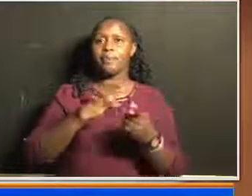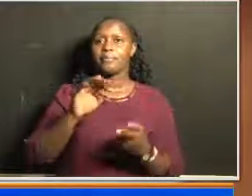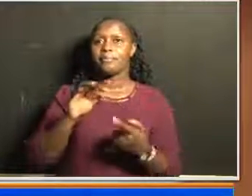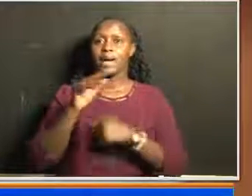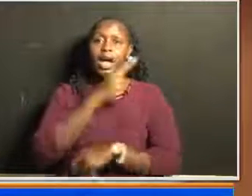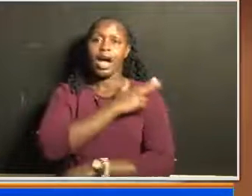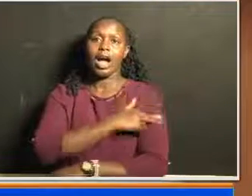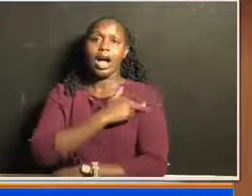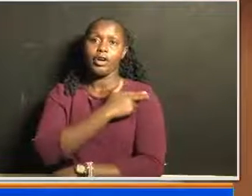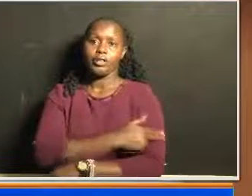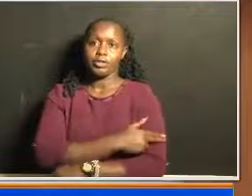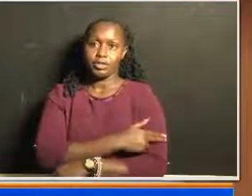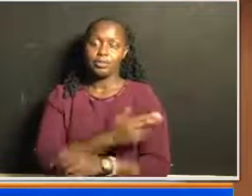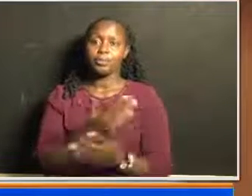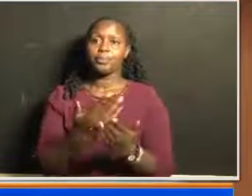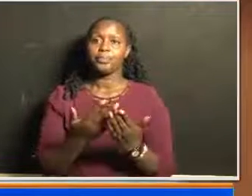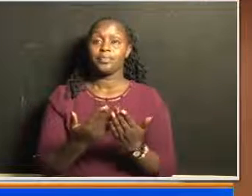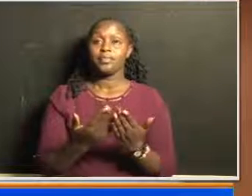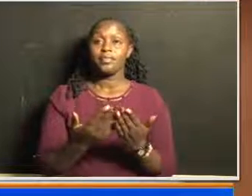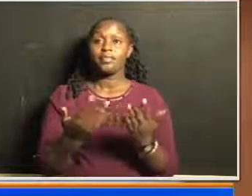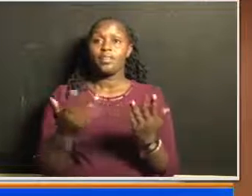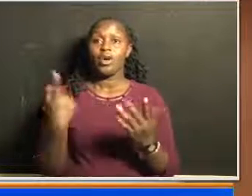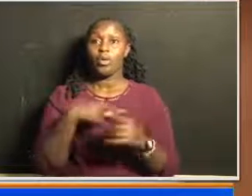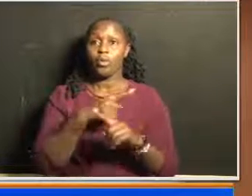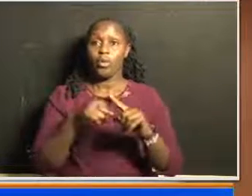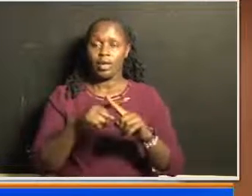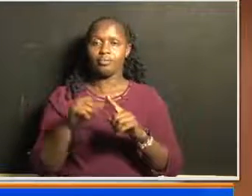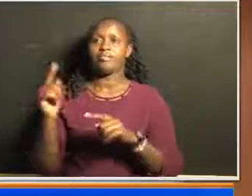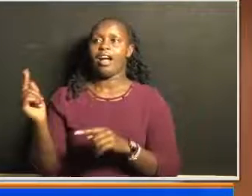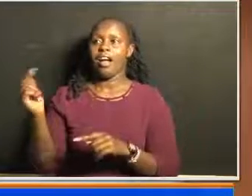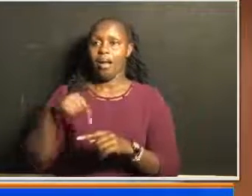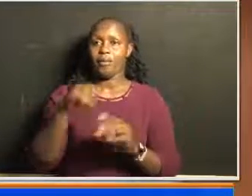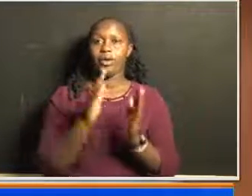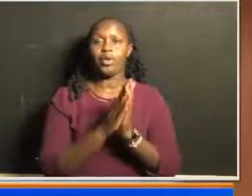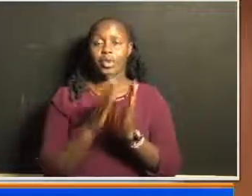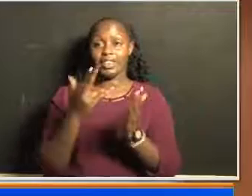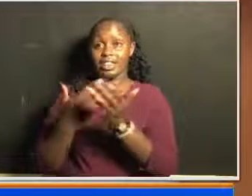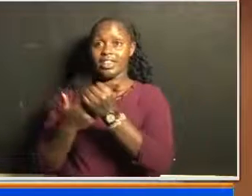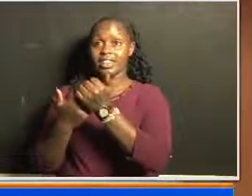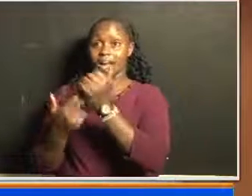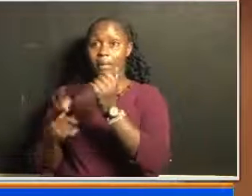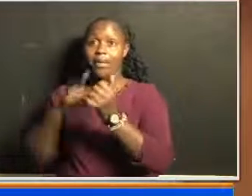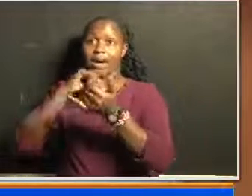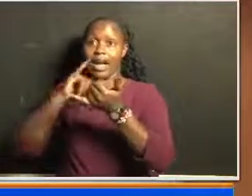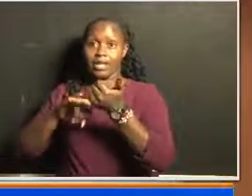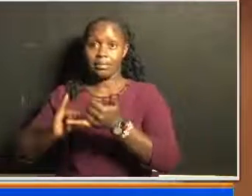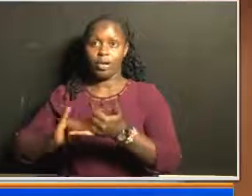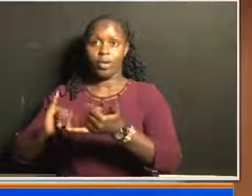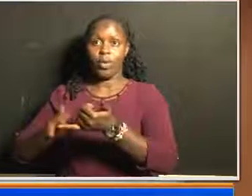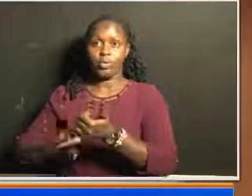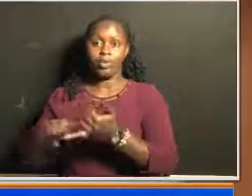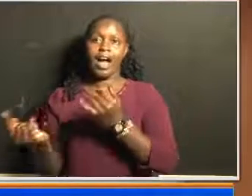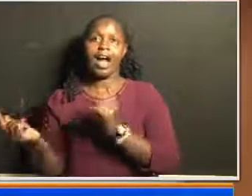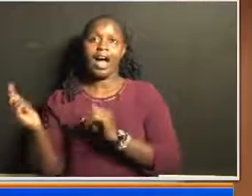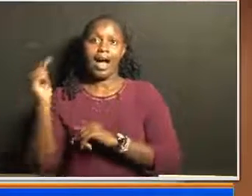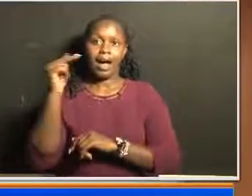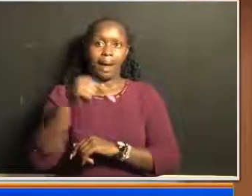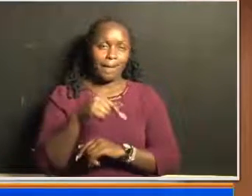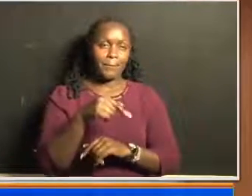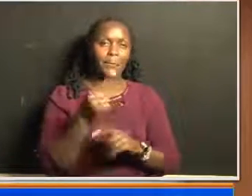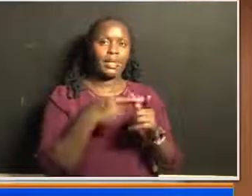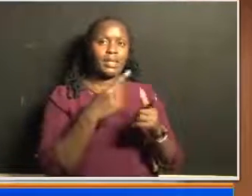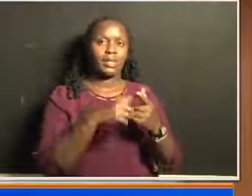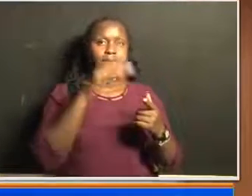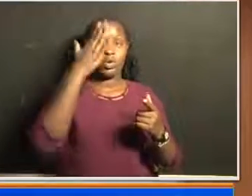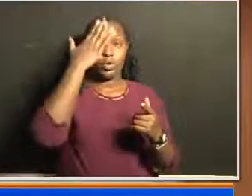here, where we bring in the couple. Of course, the couple will have come in and evaluated and found out that her